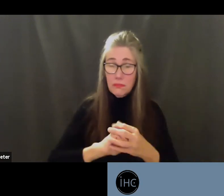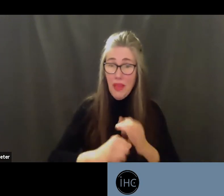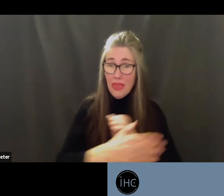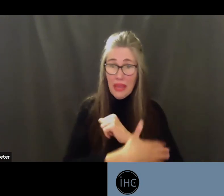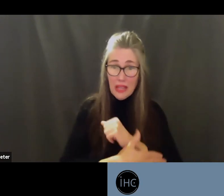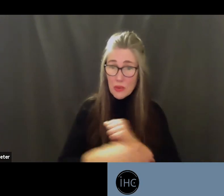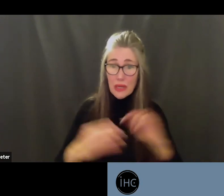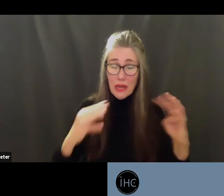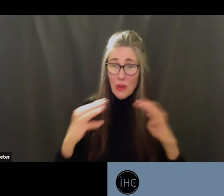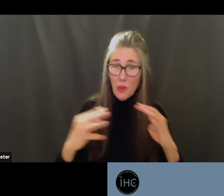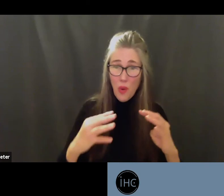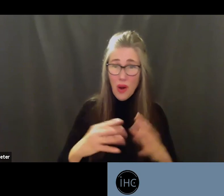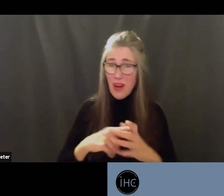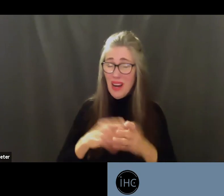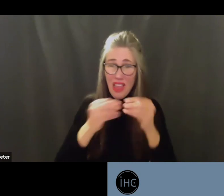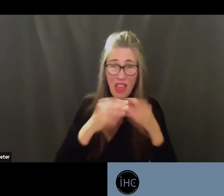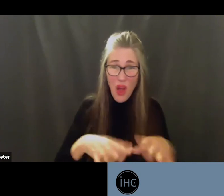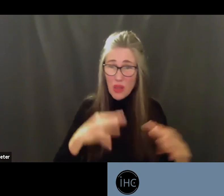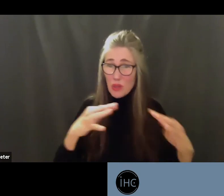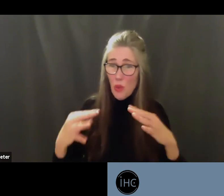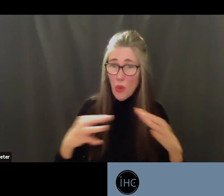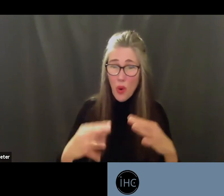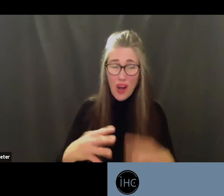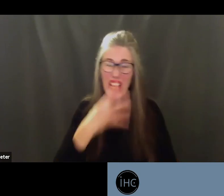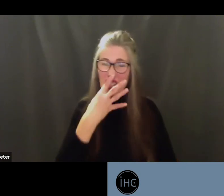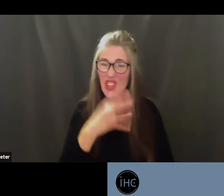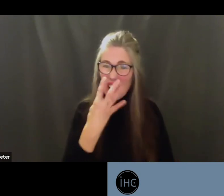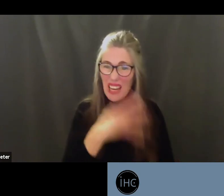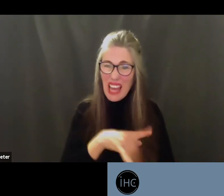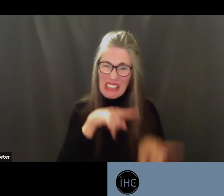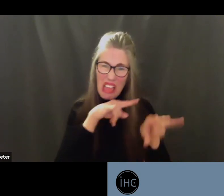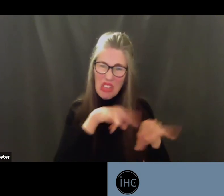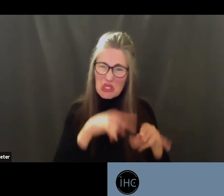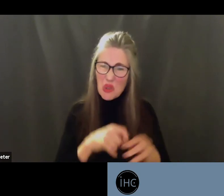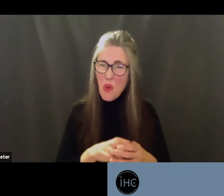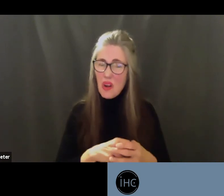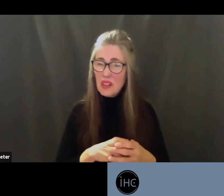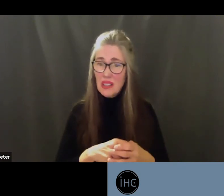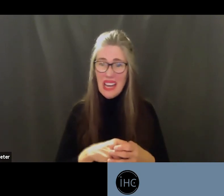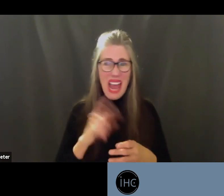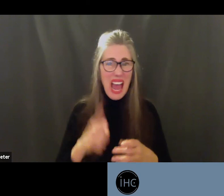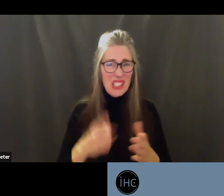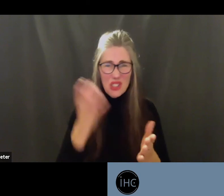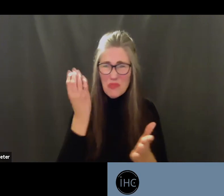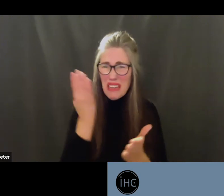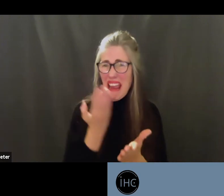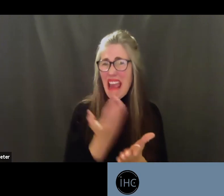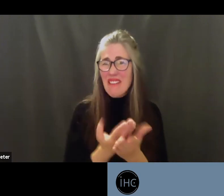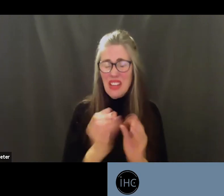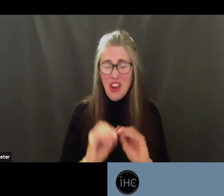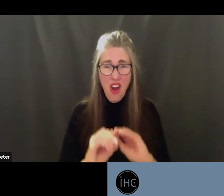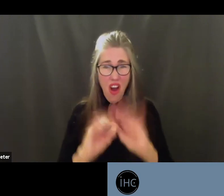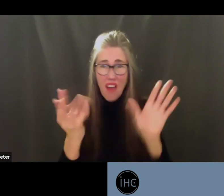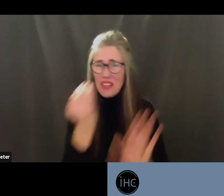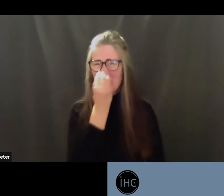evidence of the mismanagement and the neglect and the scorn and all of that has to be so evident because, and these